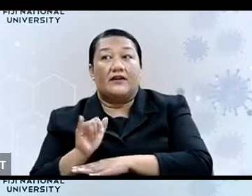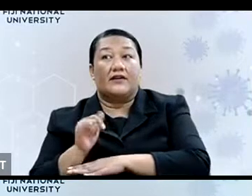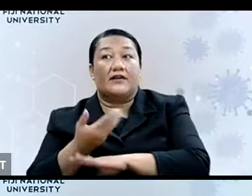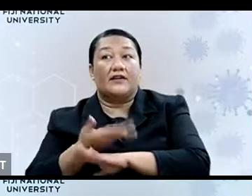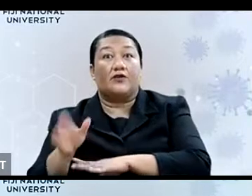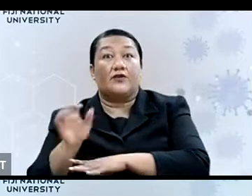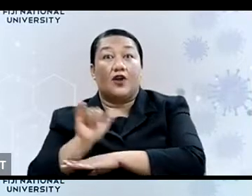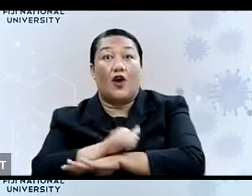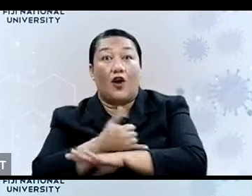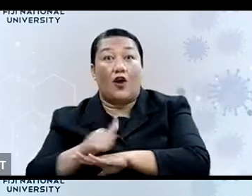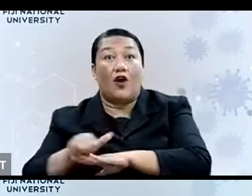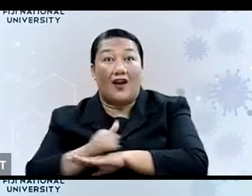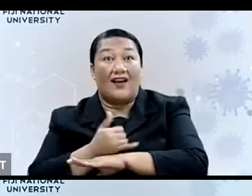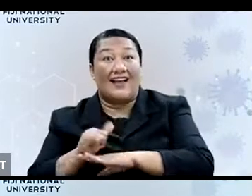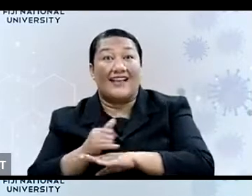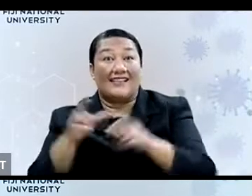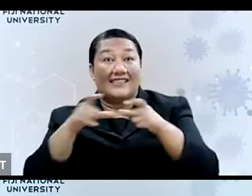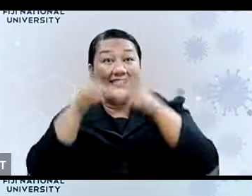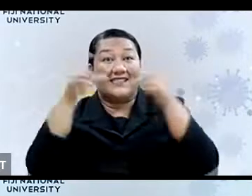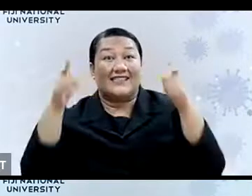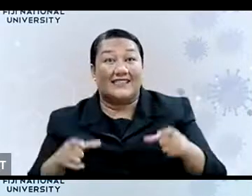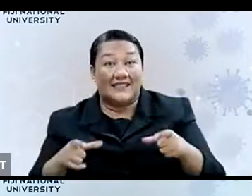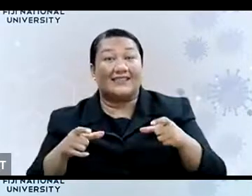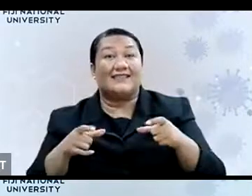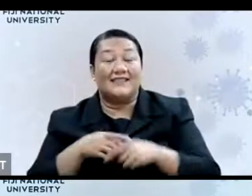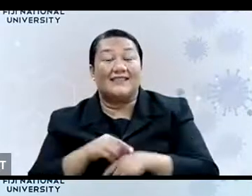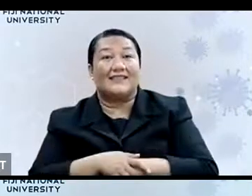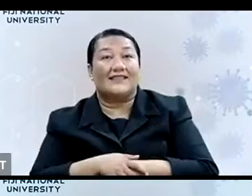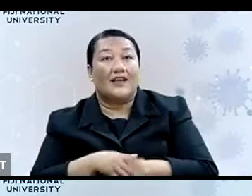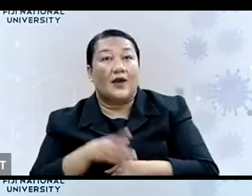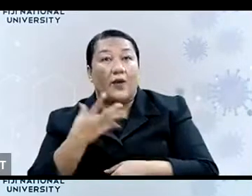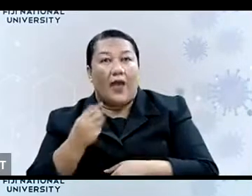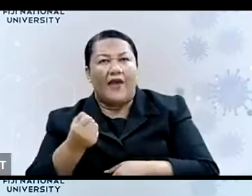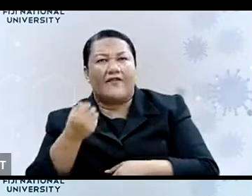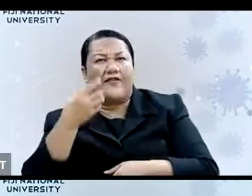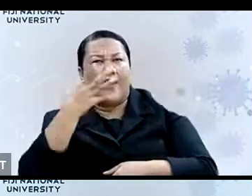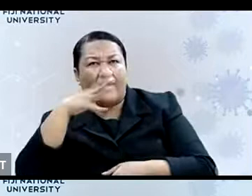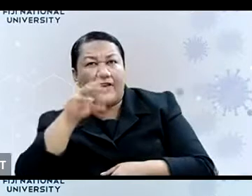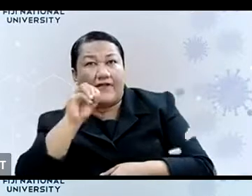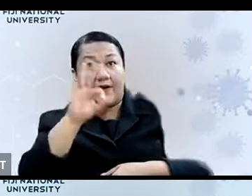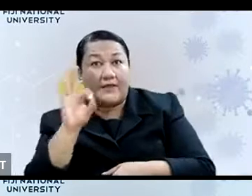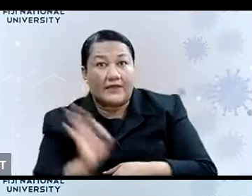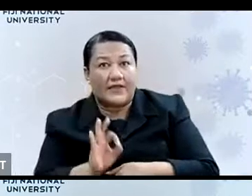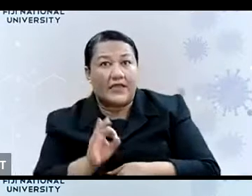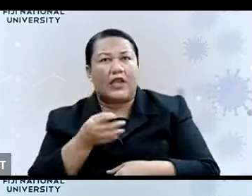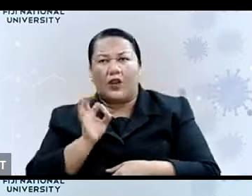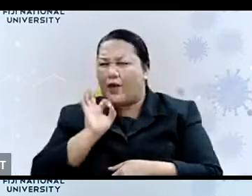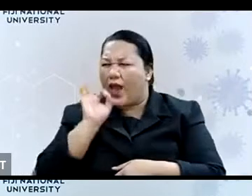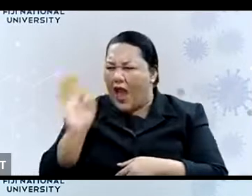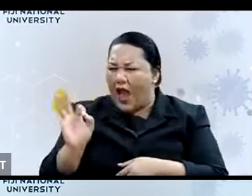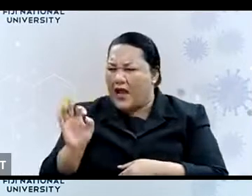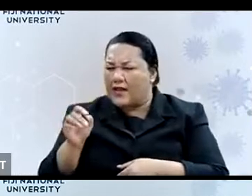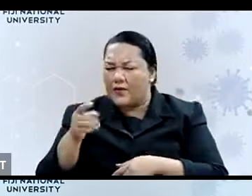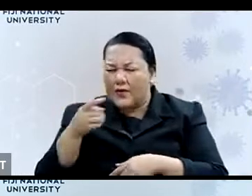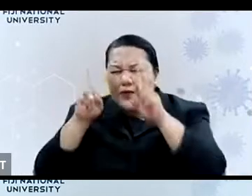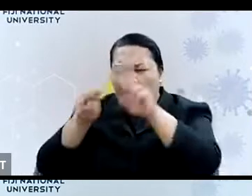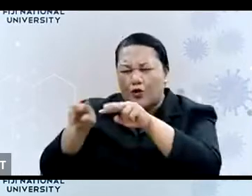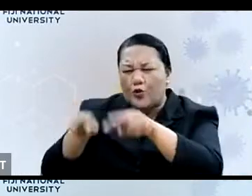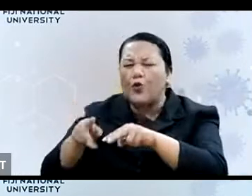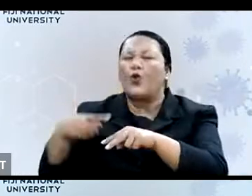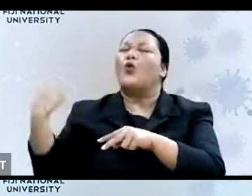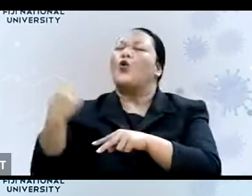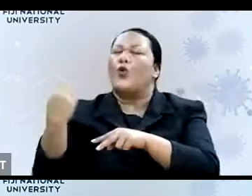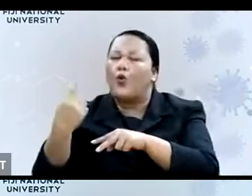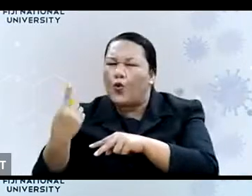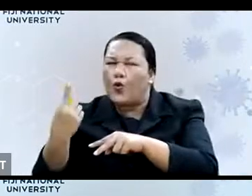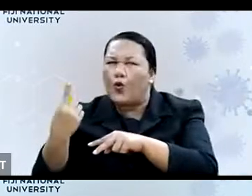Their test positivity went up to 50%. But then you drill down and you actually look at who they were testing. They were testing mainly people who